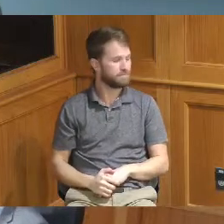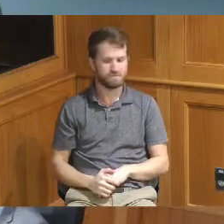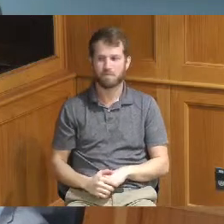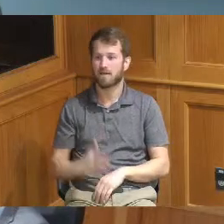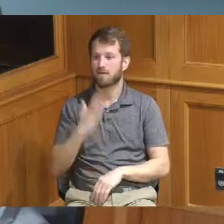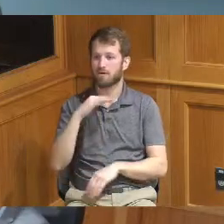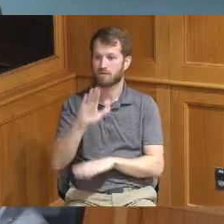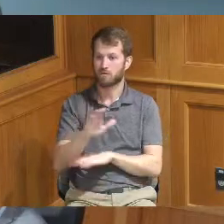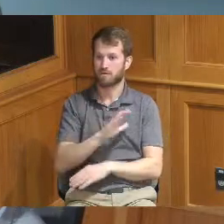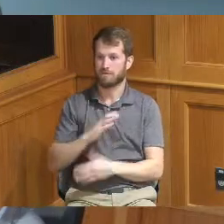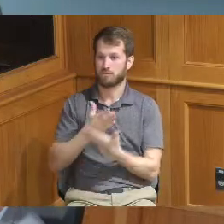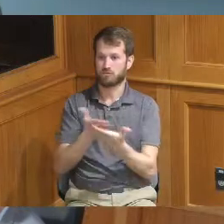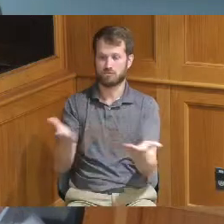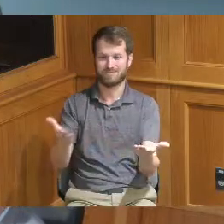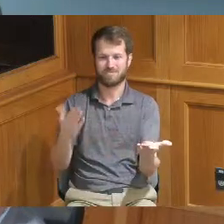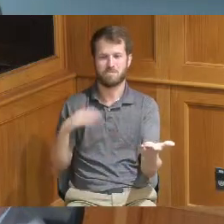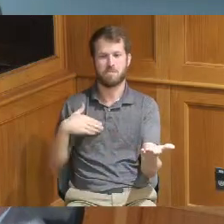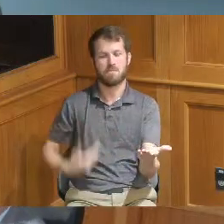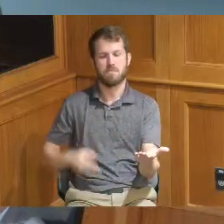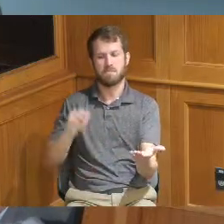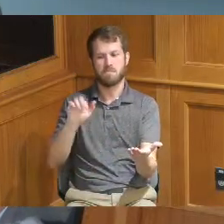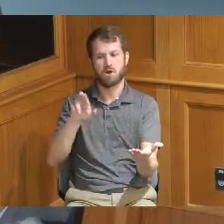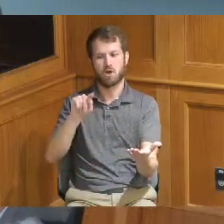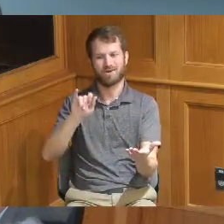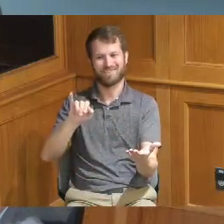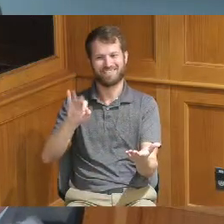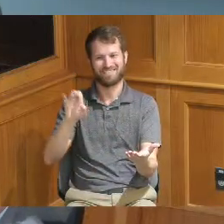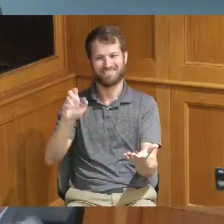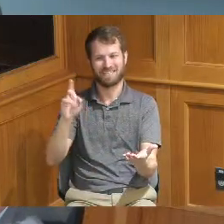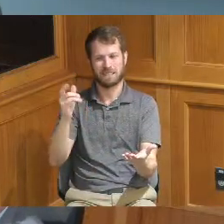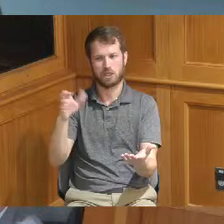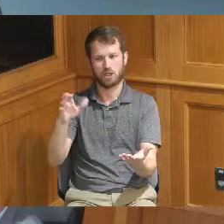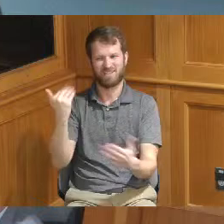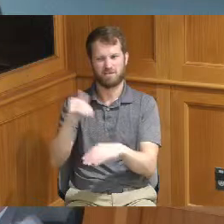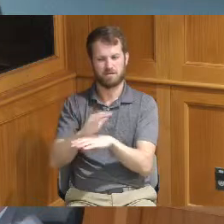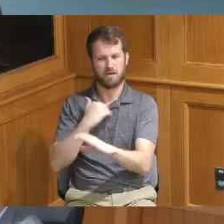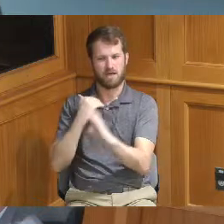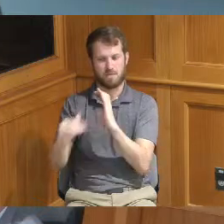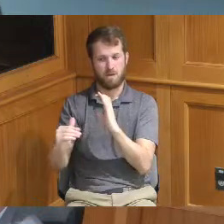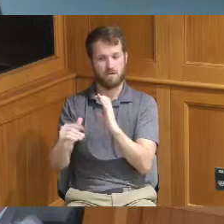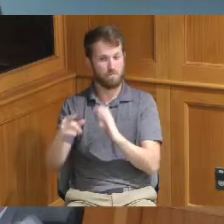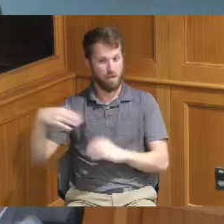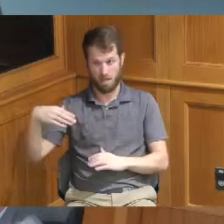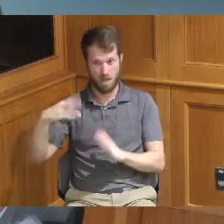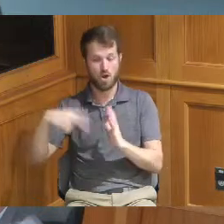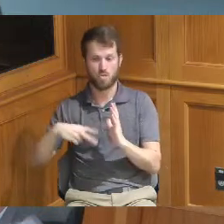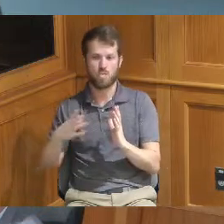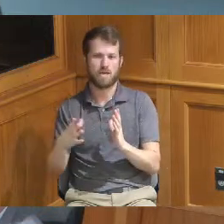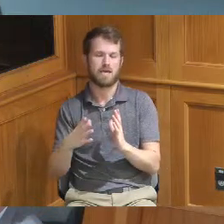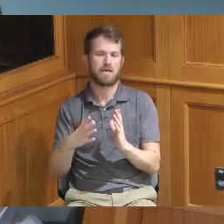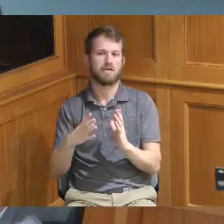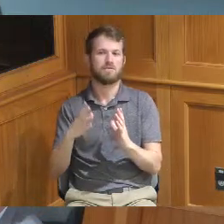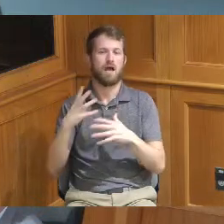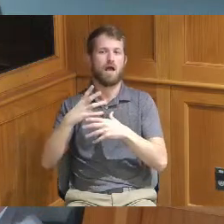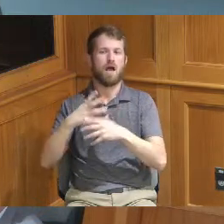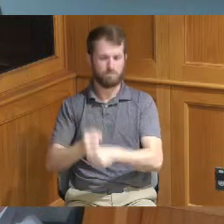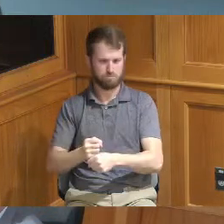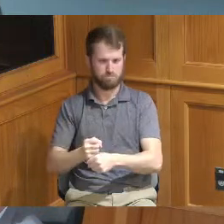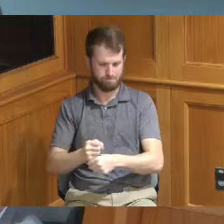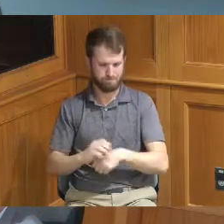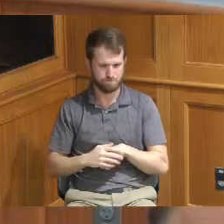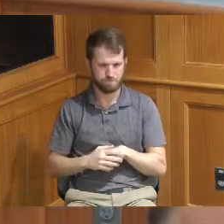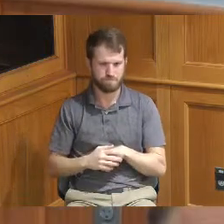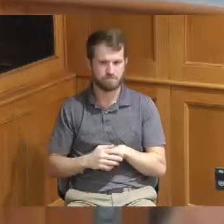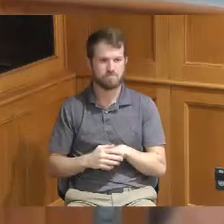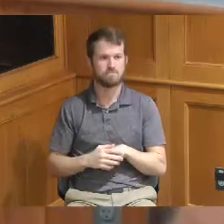Good afternoon, Commissioners. My name is Marty Fiedler. I sent you an email last night. If you did not have a chance to read it, here's a long story, short version.